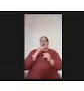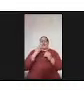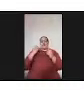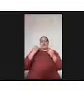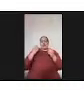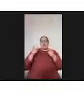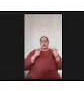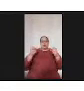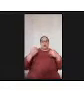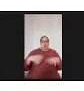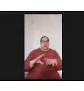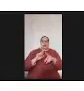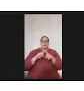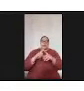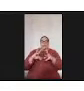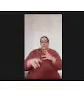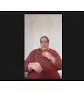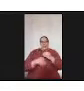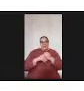Additionally, they